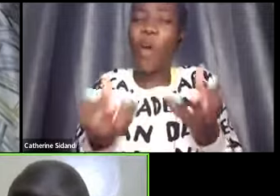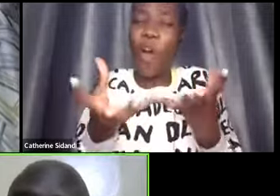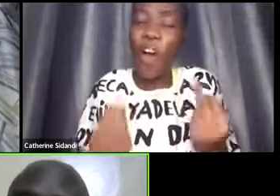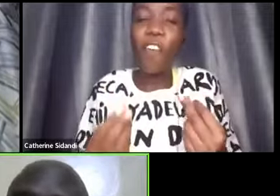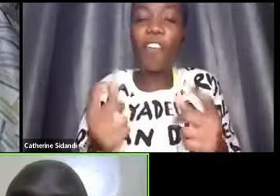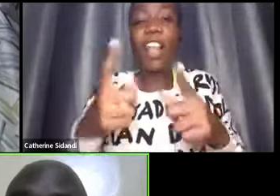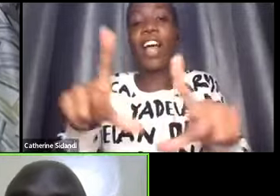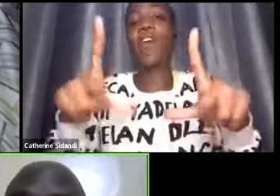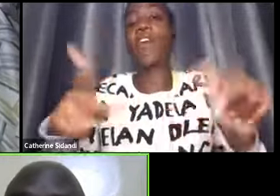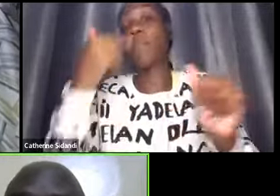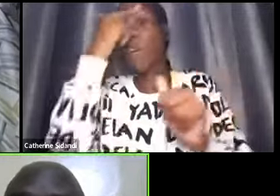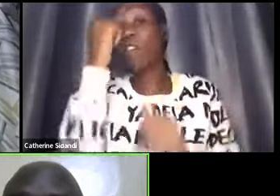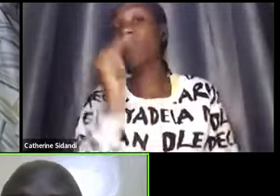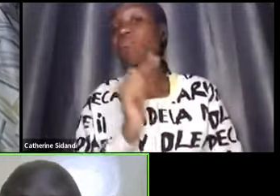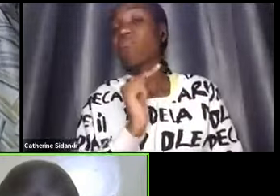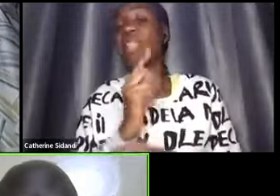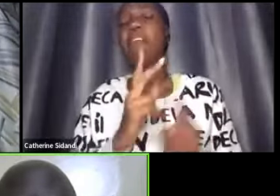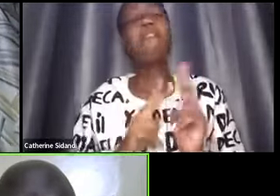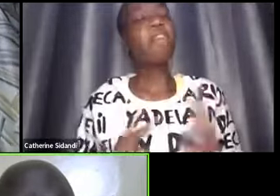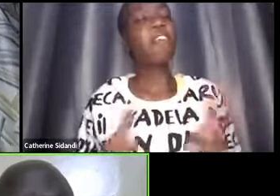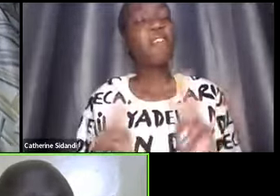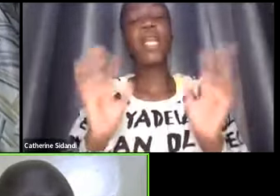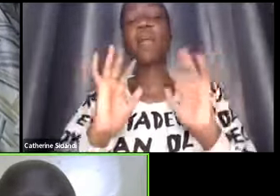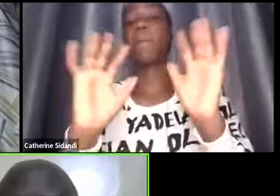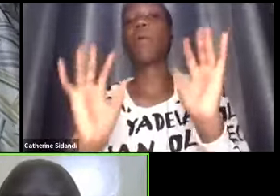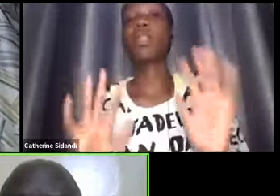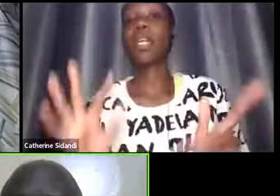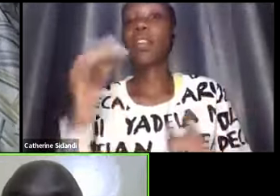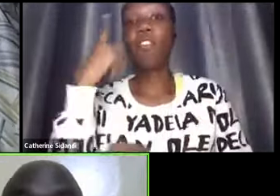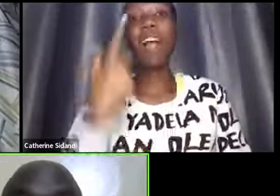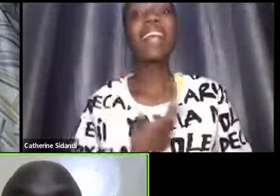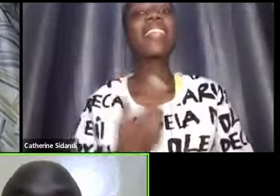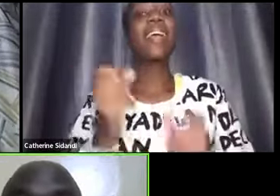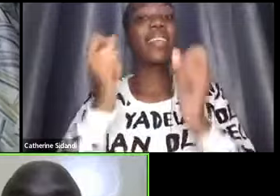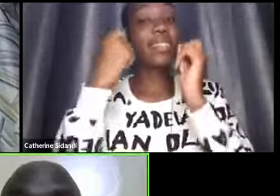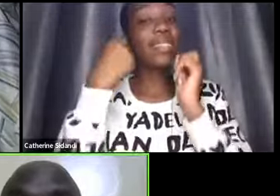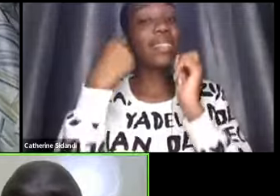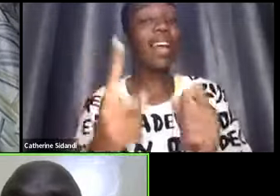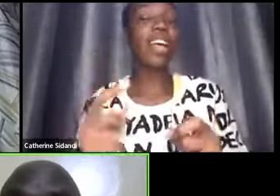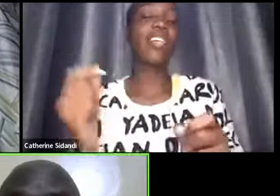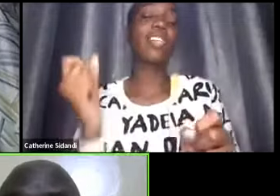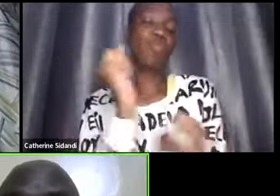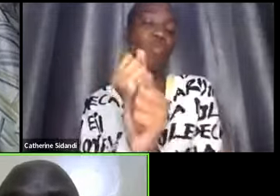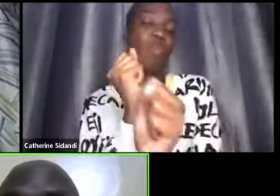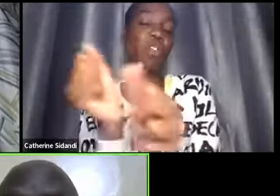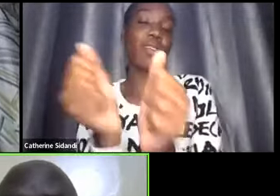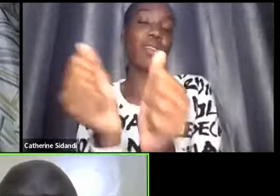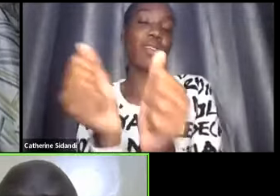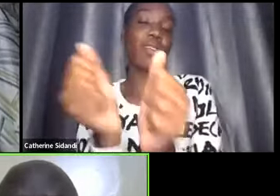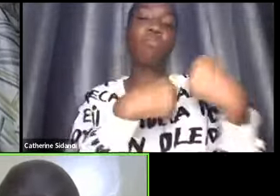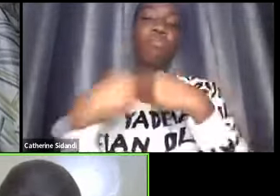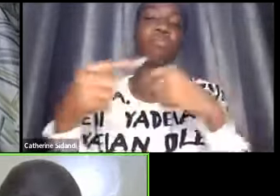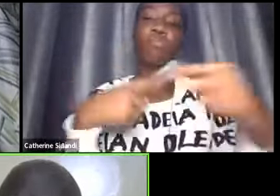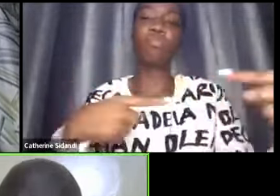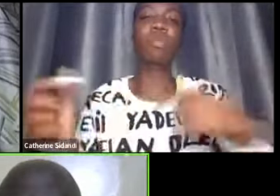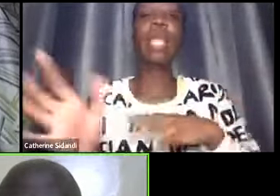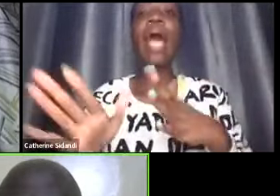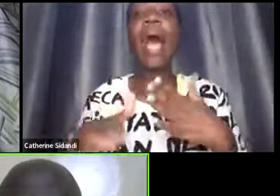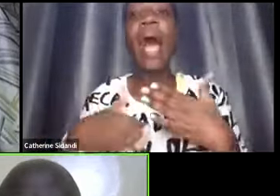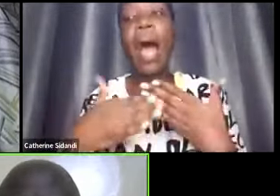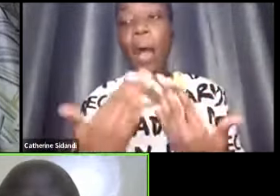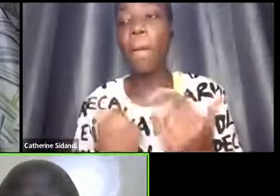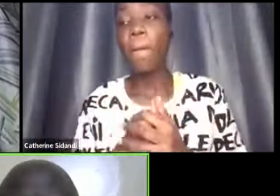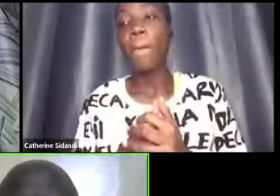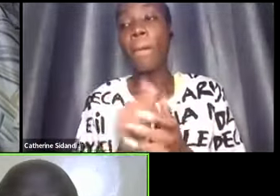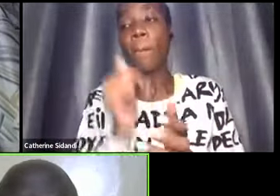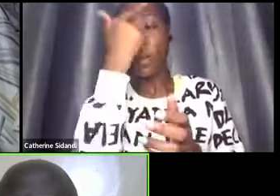how important it is for you to understand how to deal with conflict, because conflict at the workplace has got